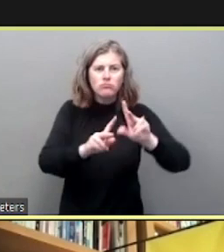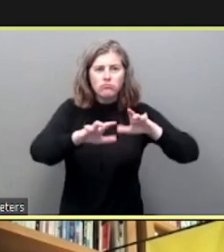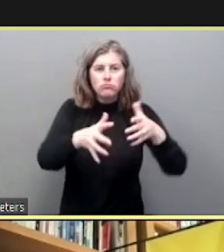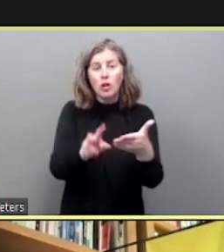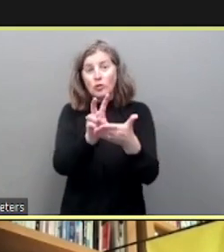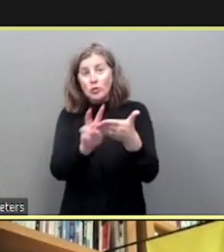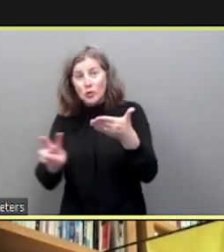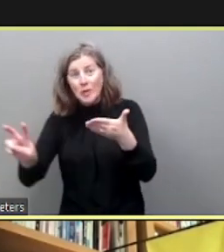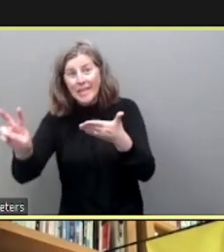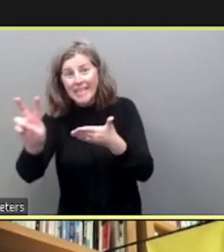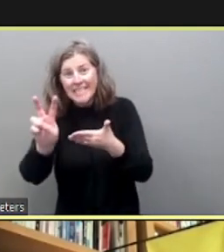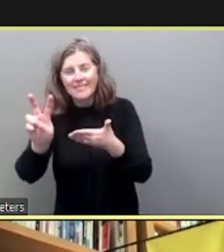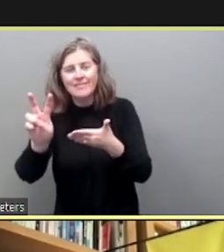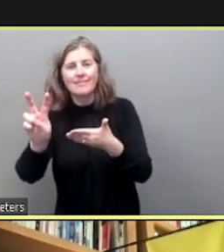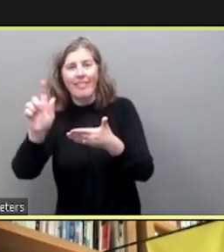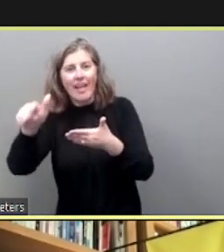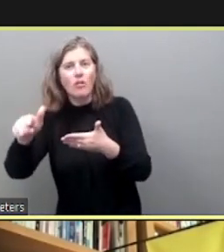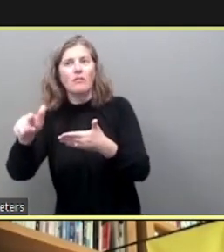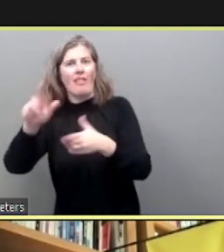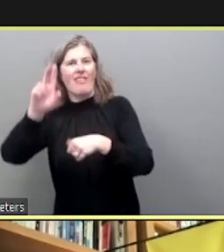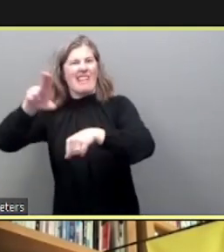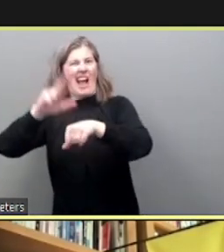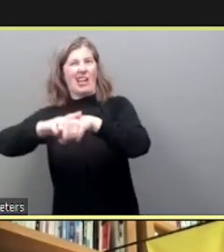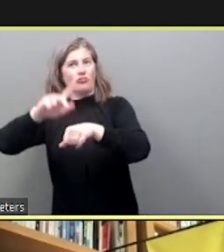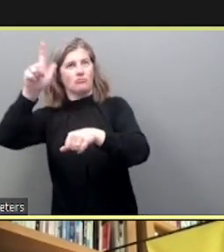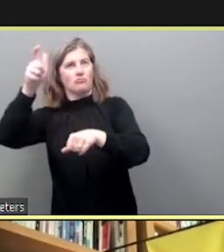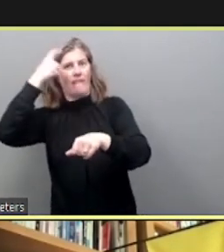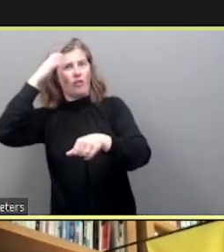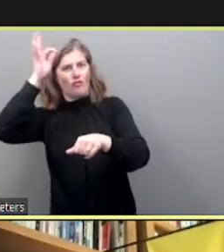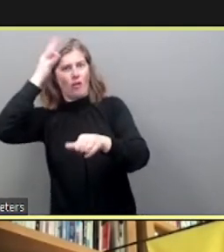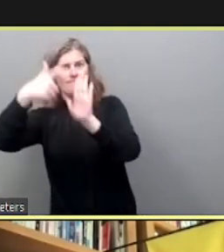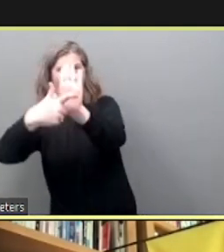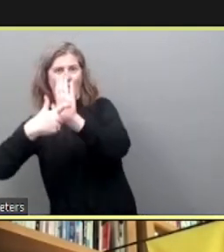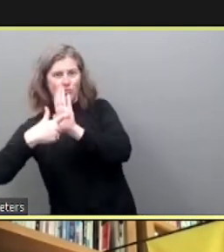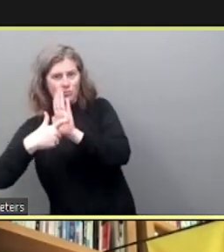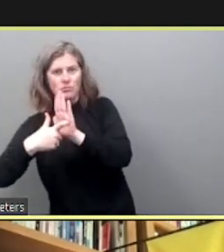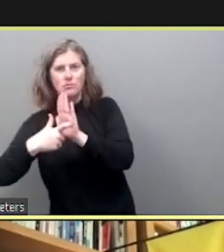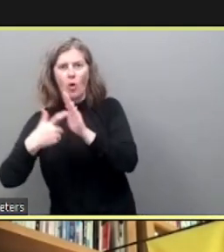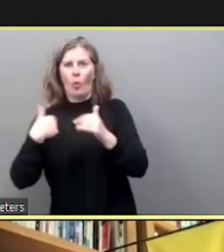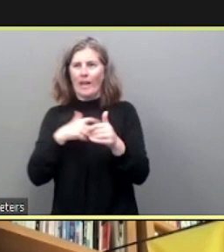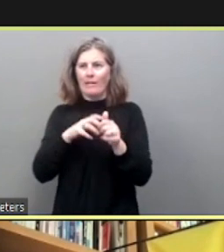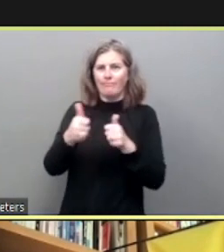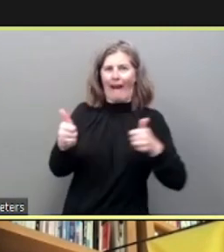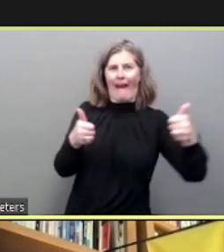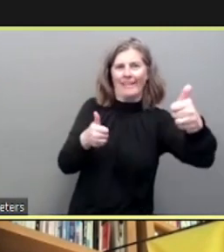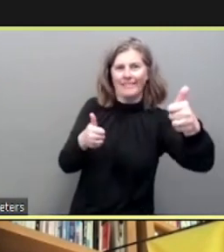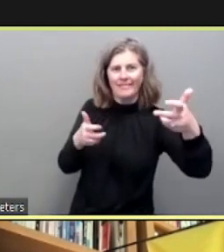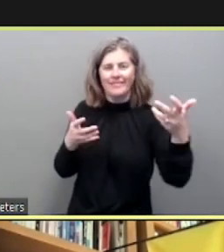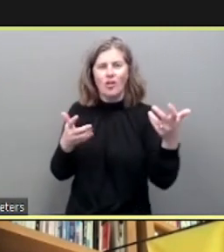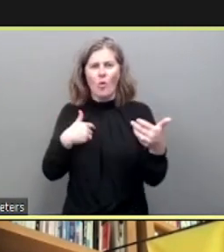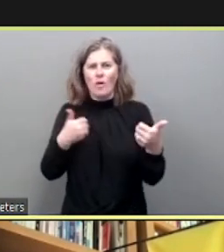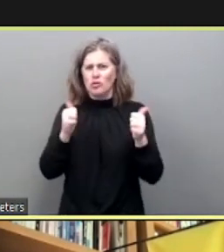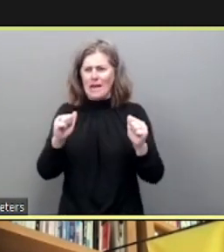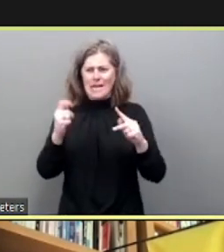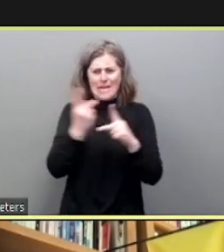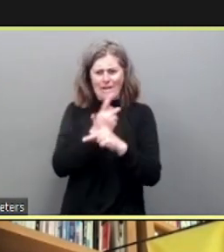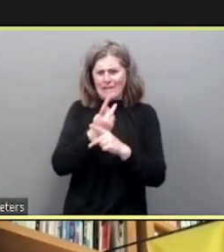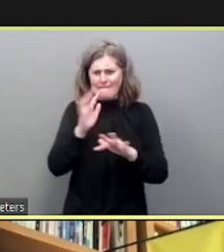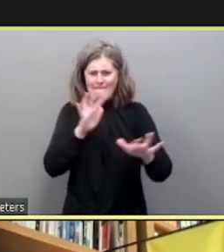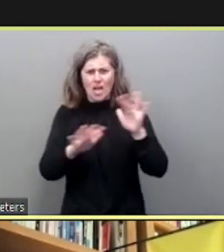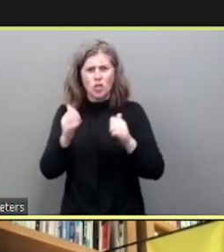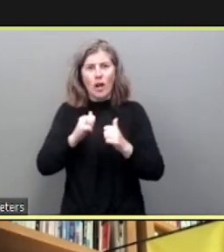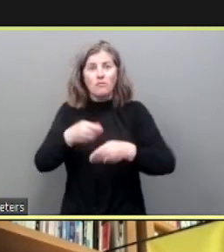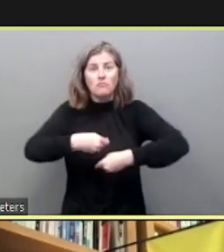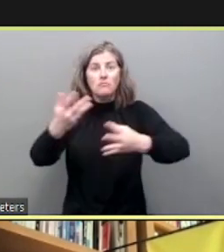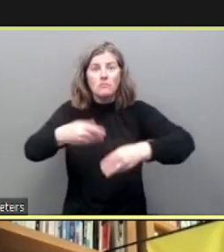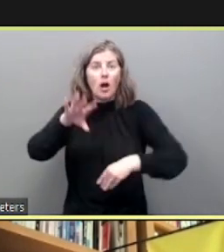later, that became a national mandate from the current administration. We've been trying everything we can do to get boosters